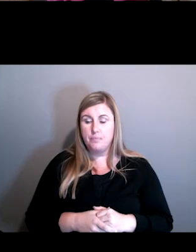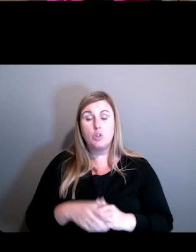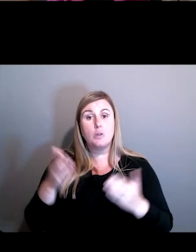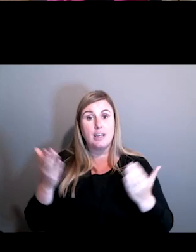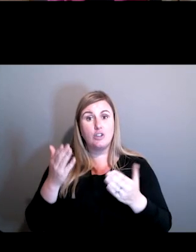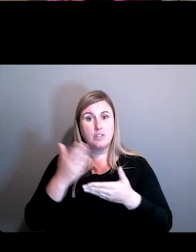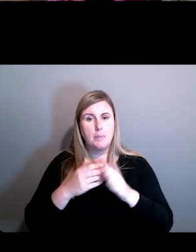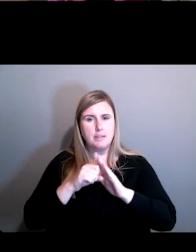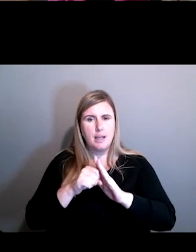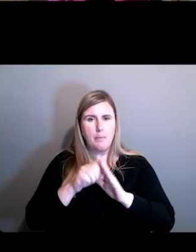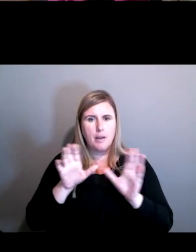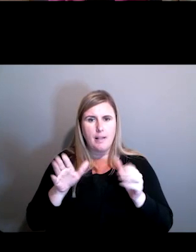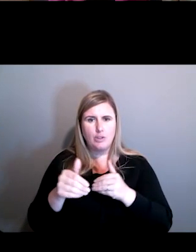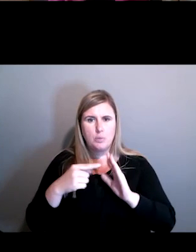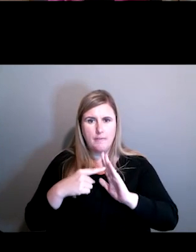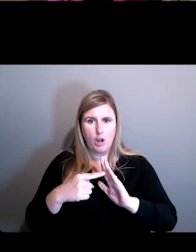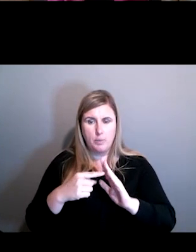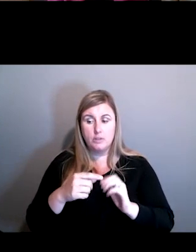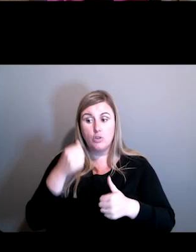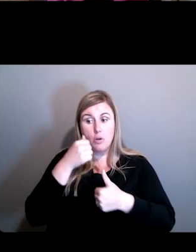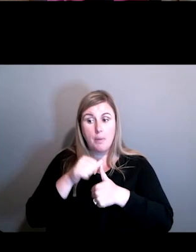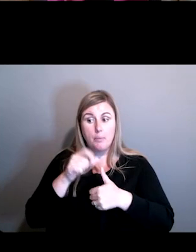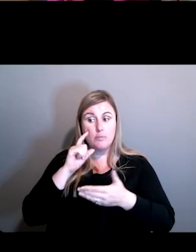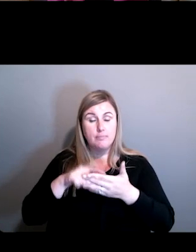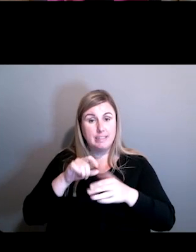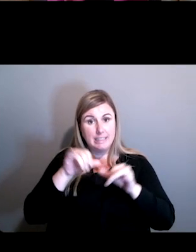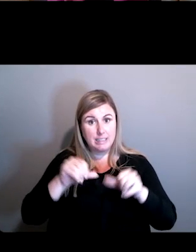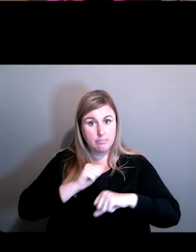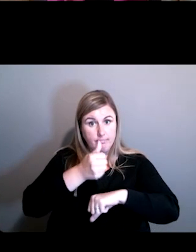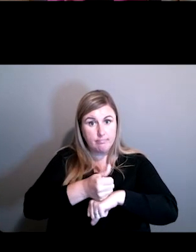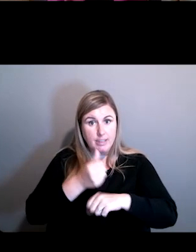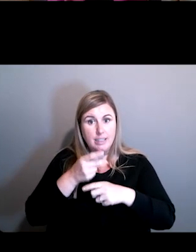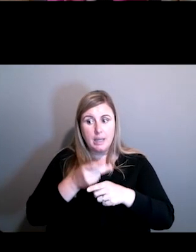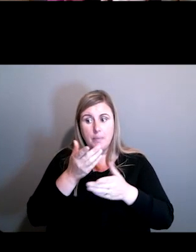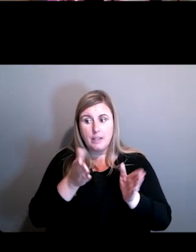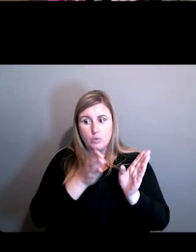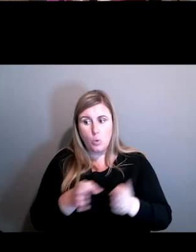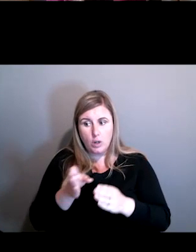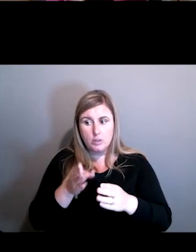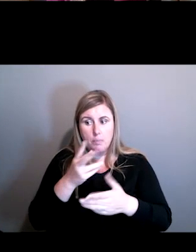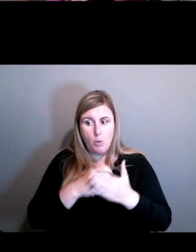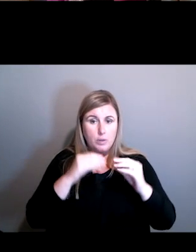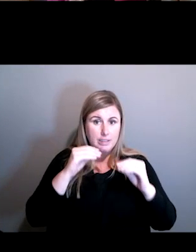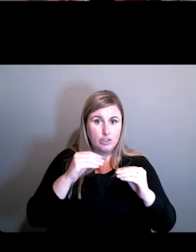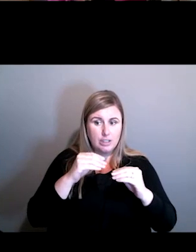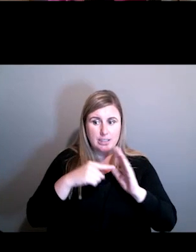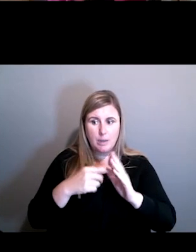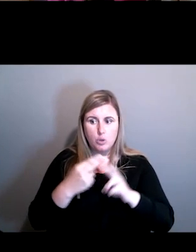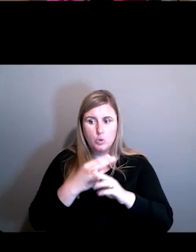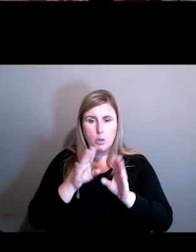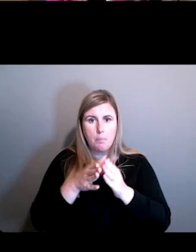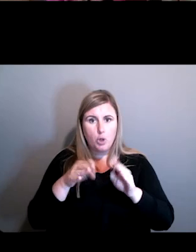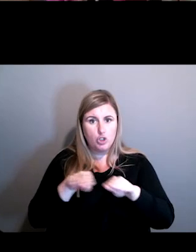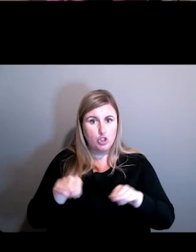So here are some sample classroom environments. Notice that there are systems in place to help keep organization. Both teachers in these examples use